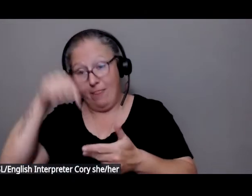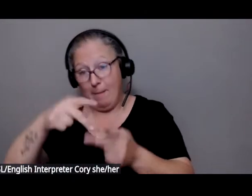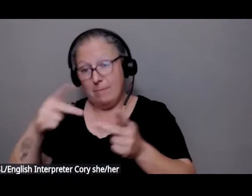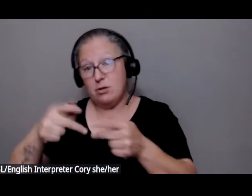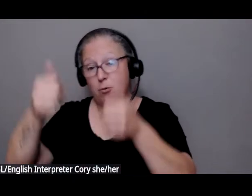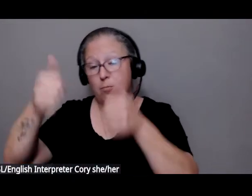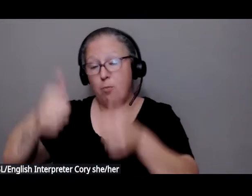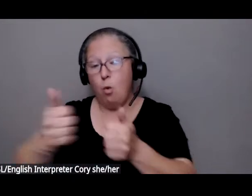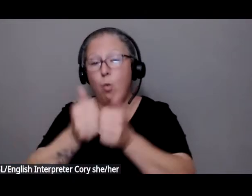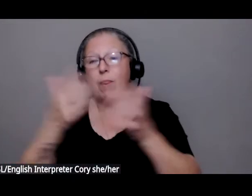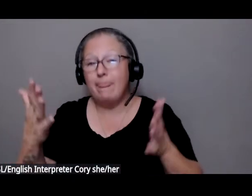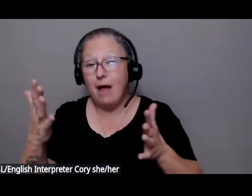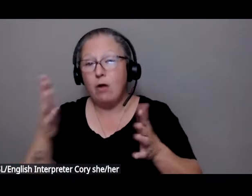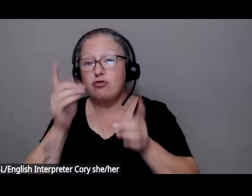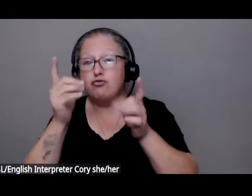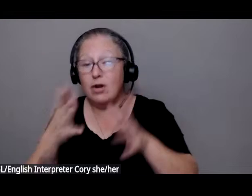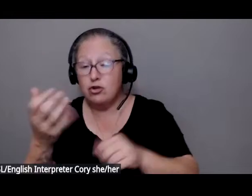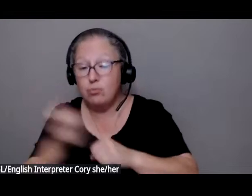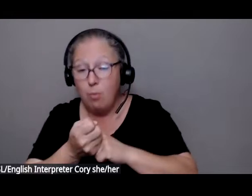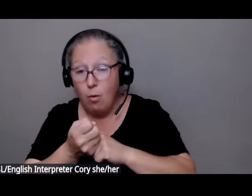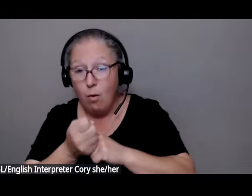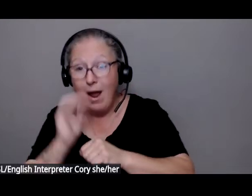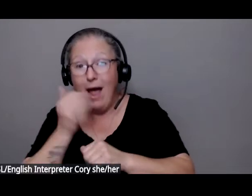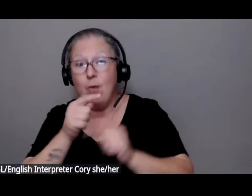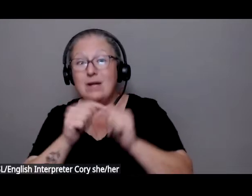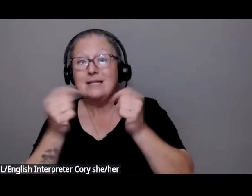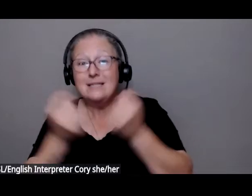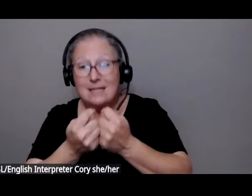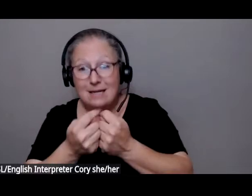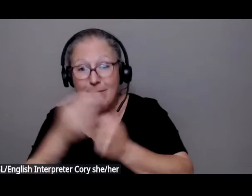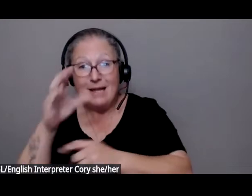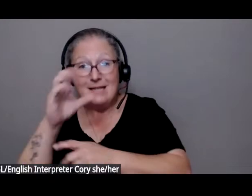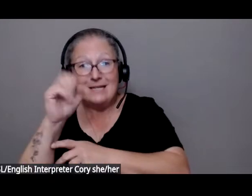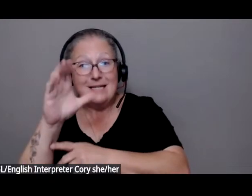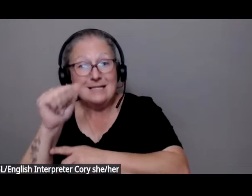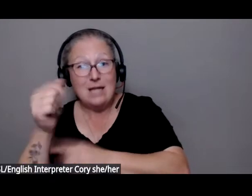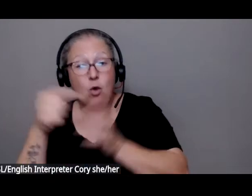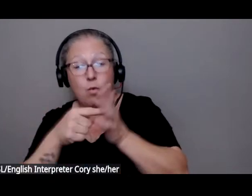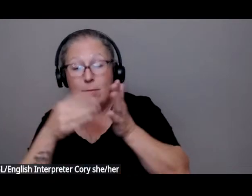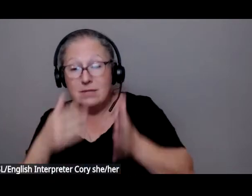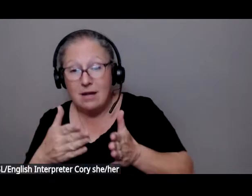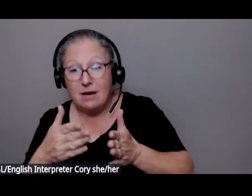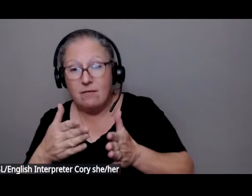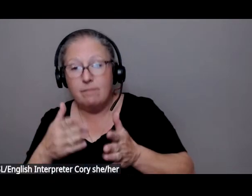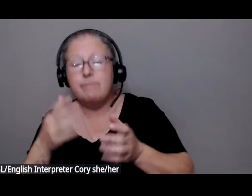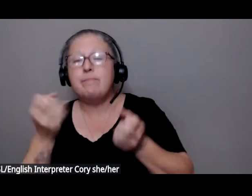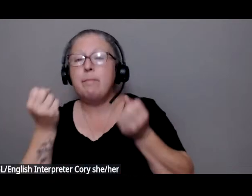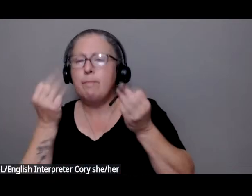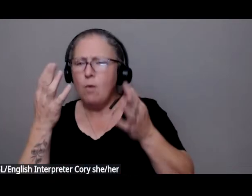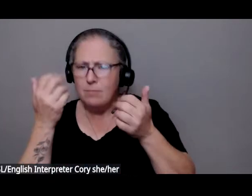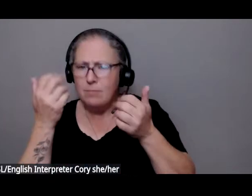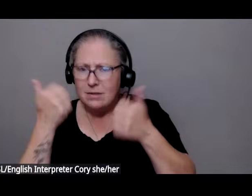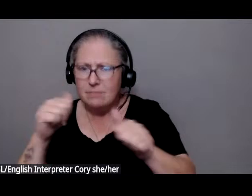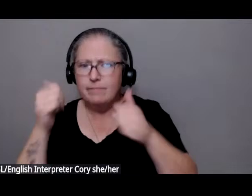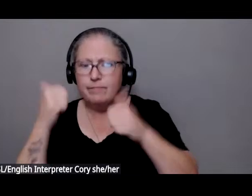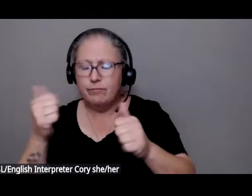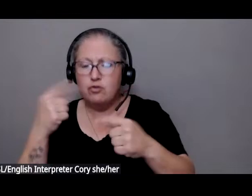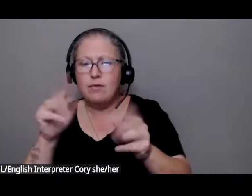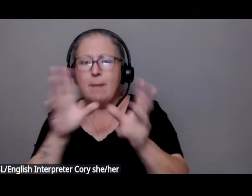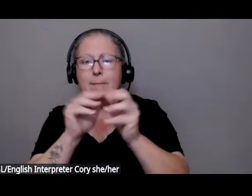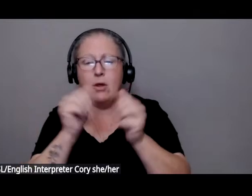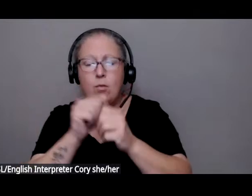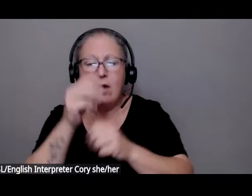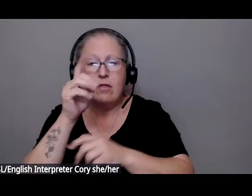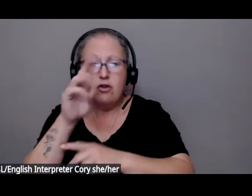posted without the support of our director, our team, alongside with our CSEA representatives, has made multiple attempts to meet with Mr. Booker and Dr. Black since